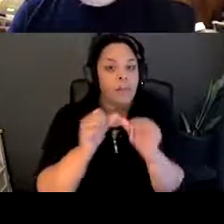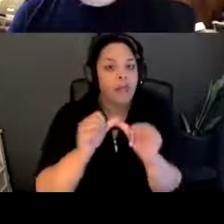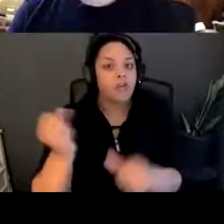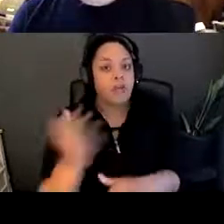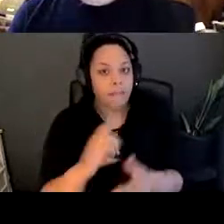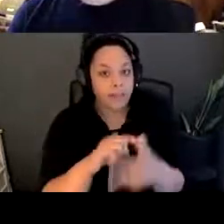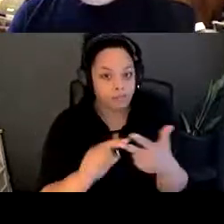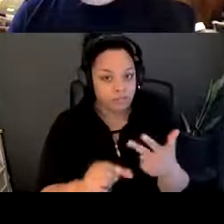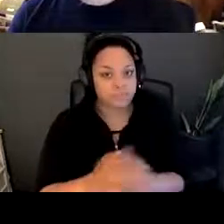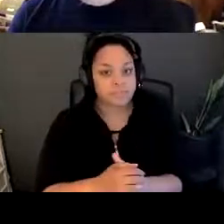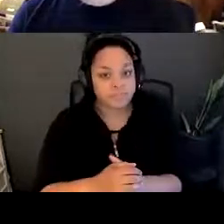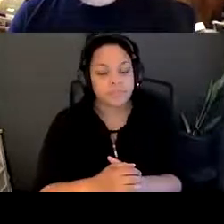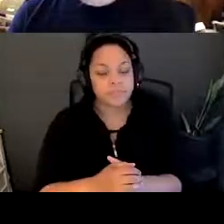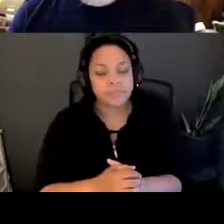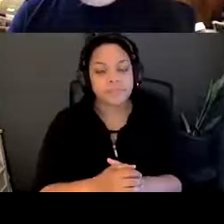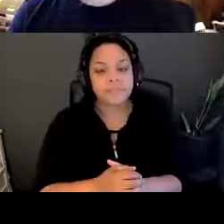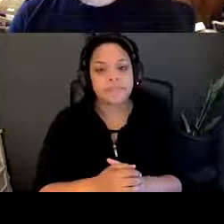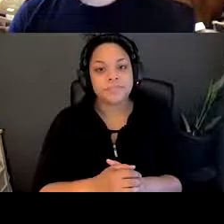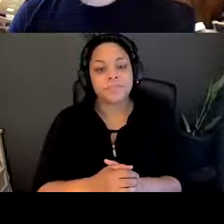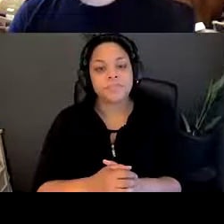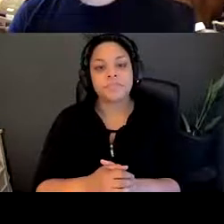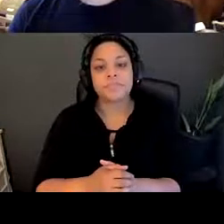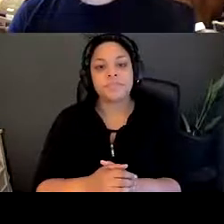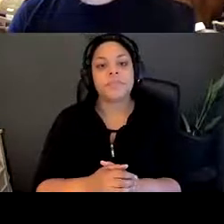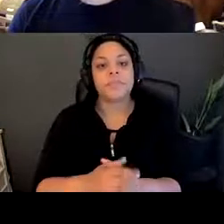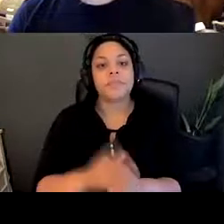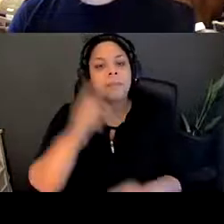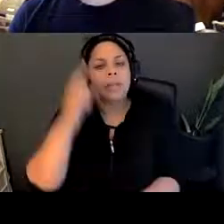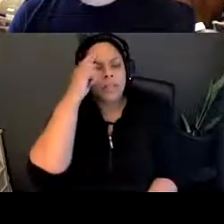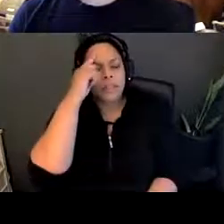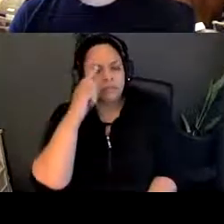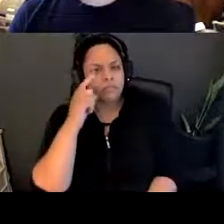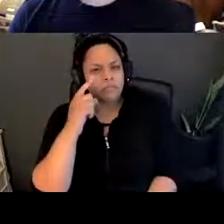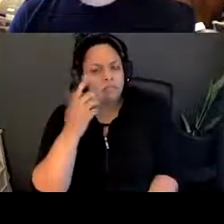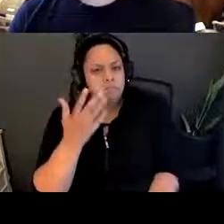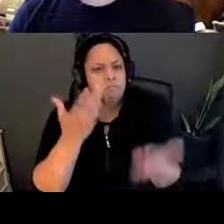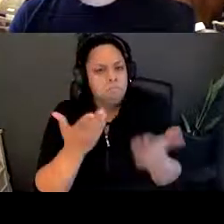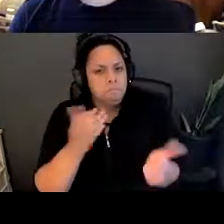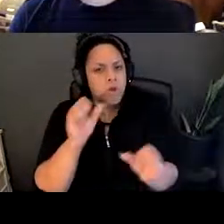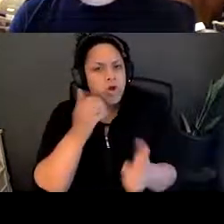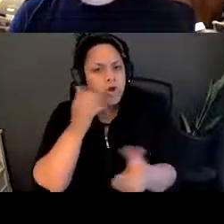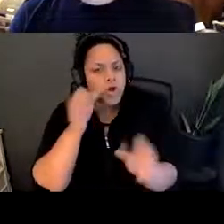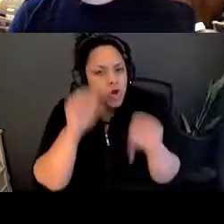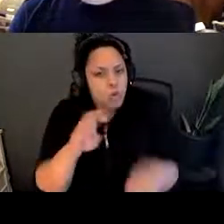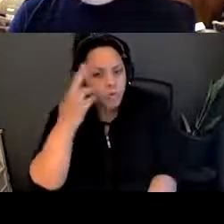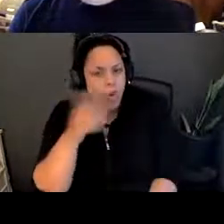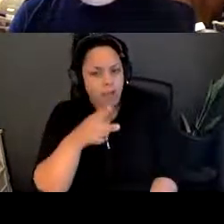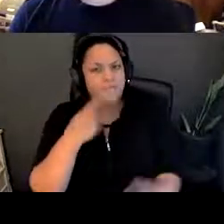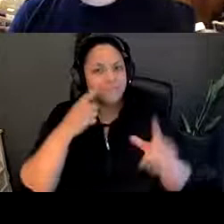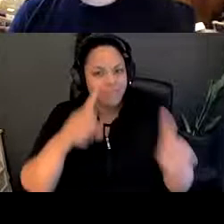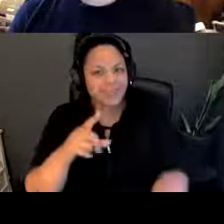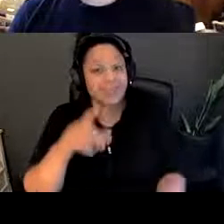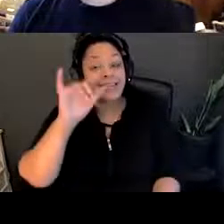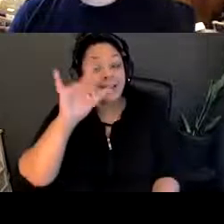And one idea is that the reason why it's effective is because it teaches people a new way